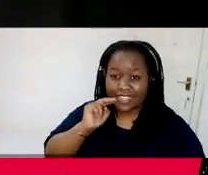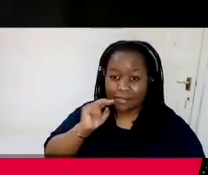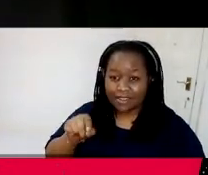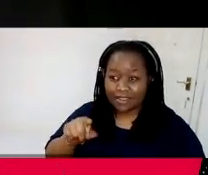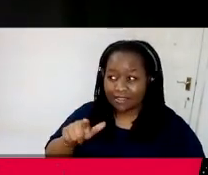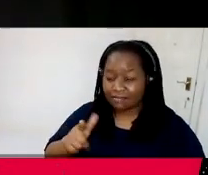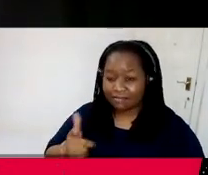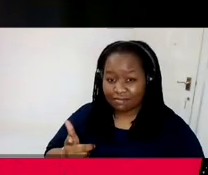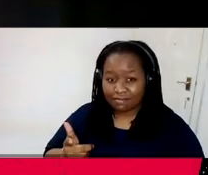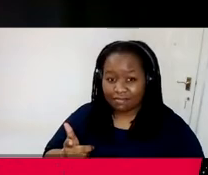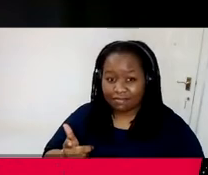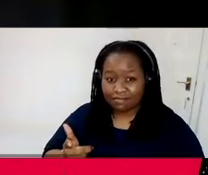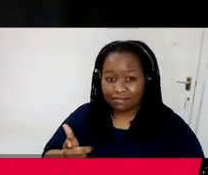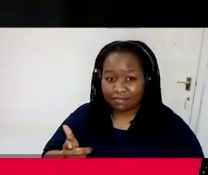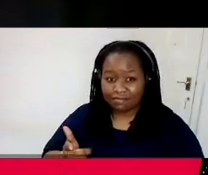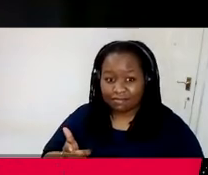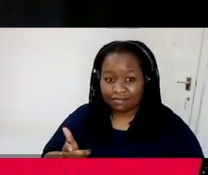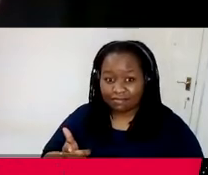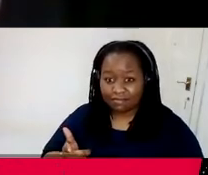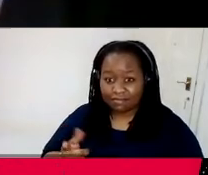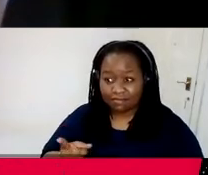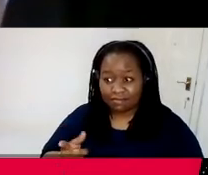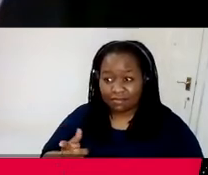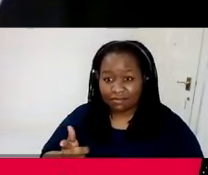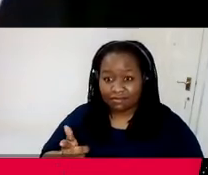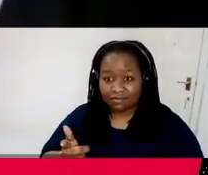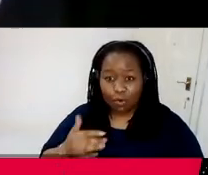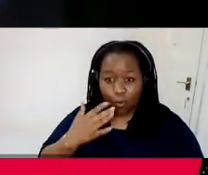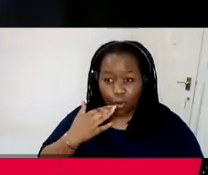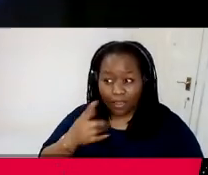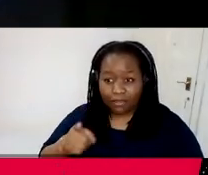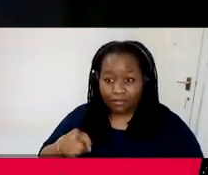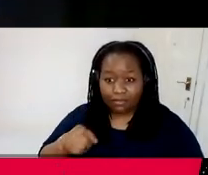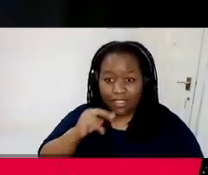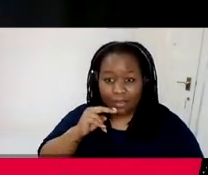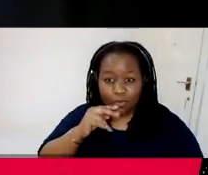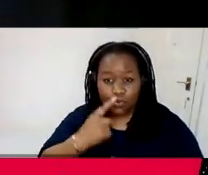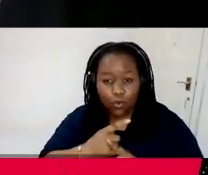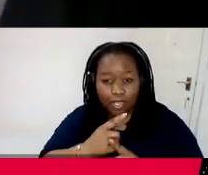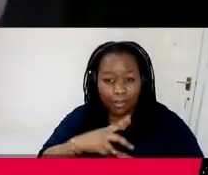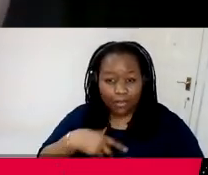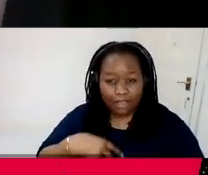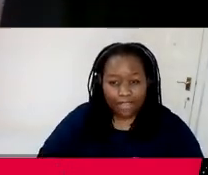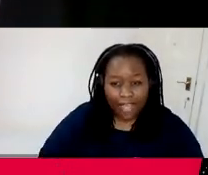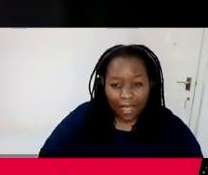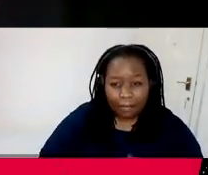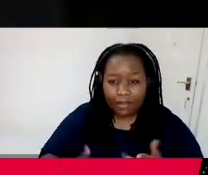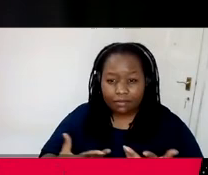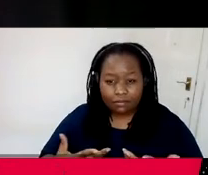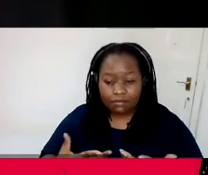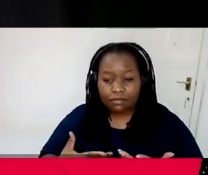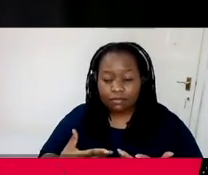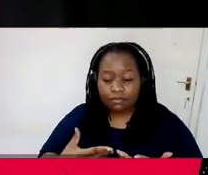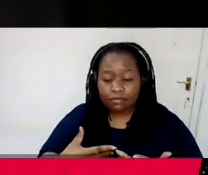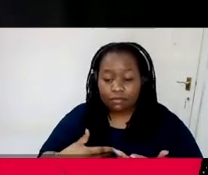recent evidence to Parliament when you talked about the political use of aid.